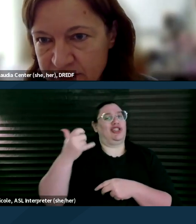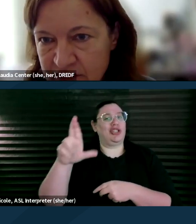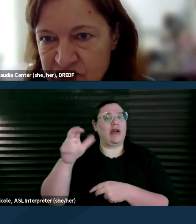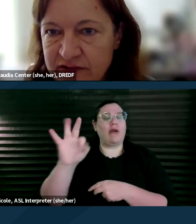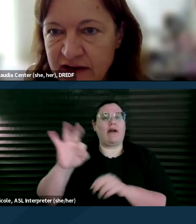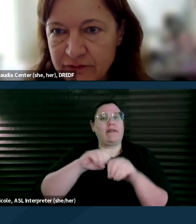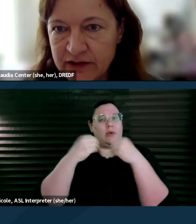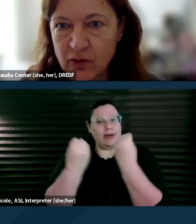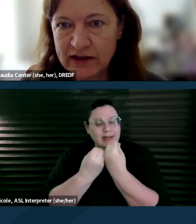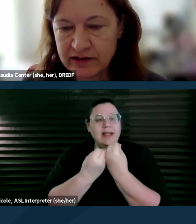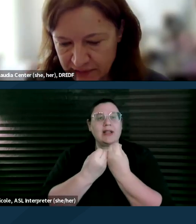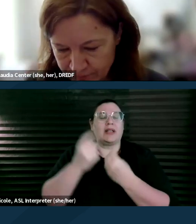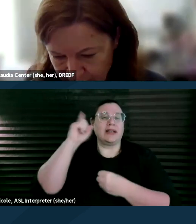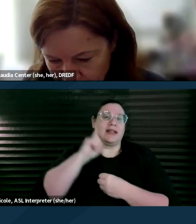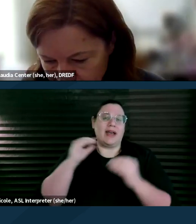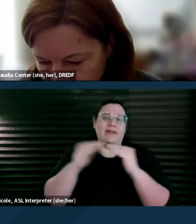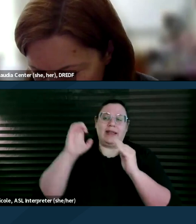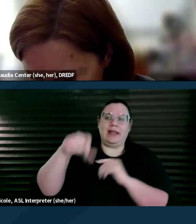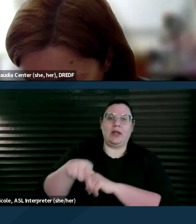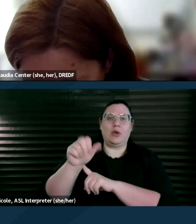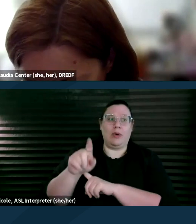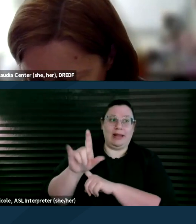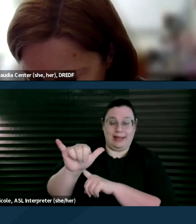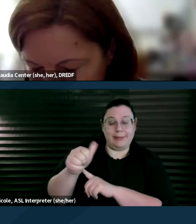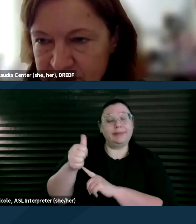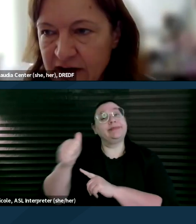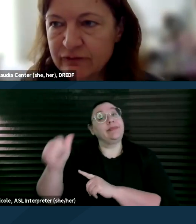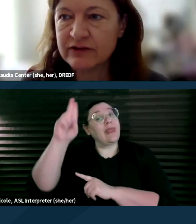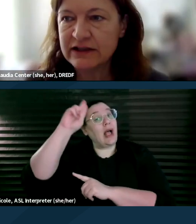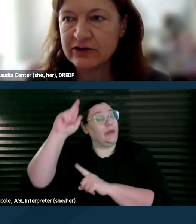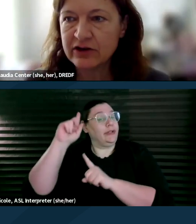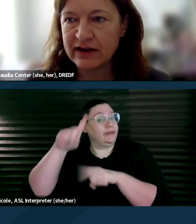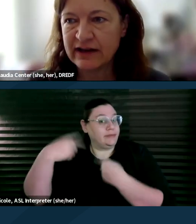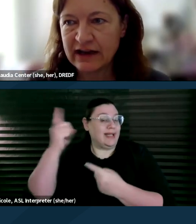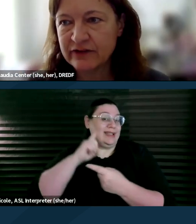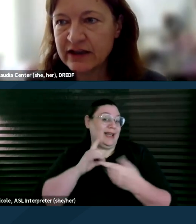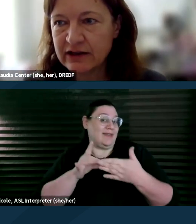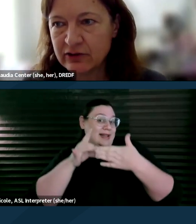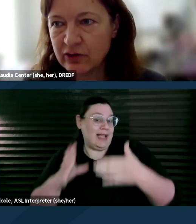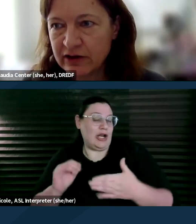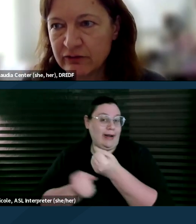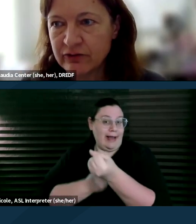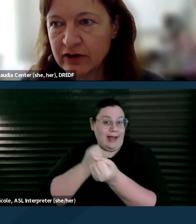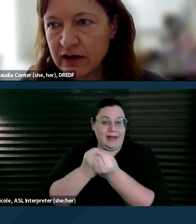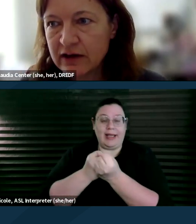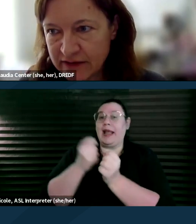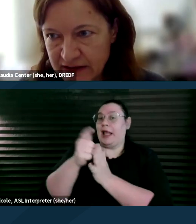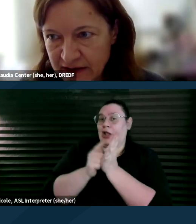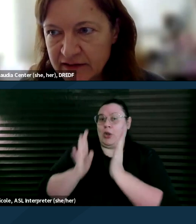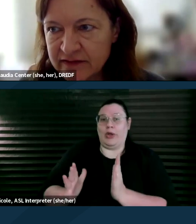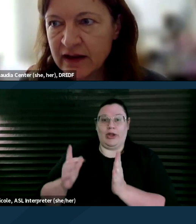the organization Deaf Equality. Howard has been a deaf leader and advocate and lawyer